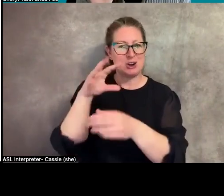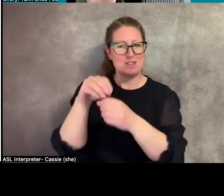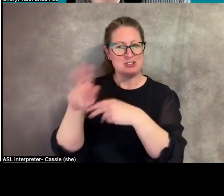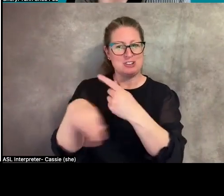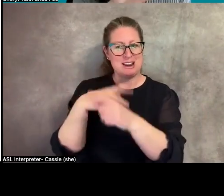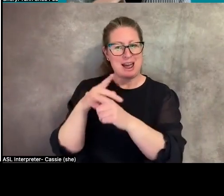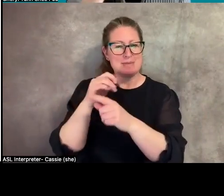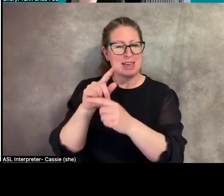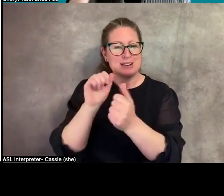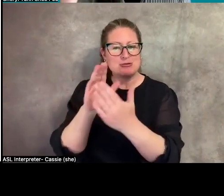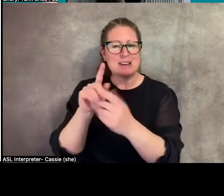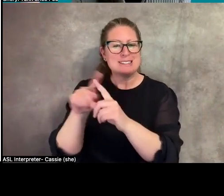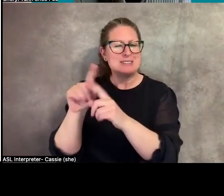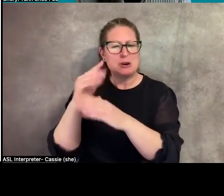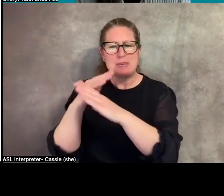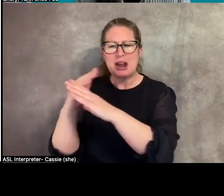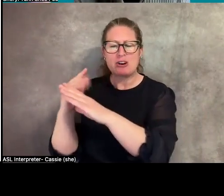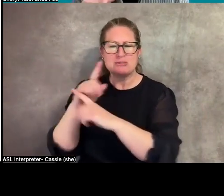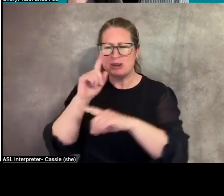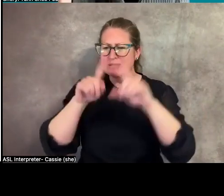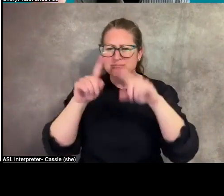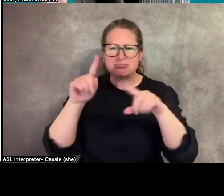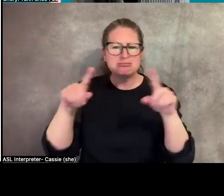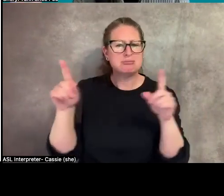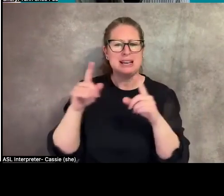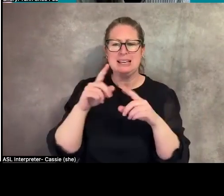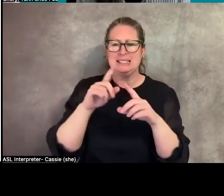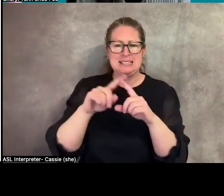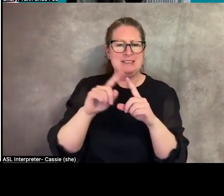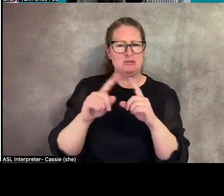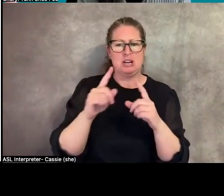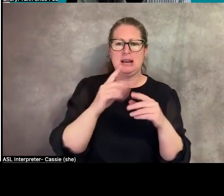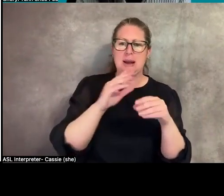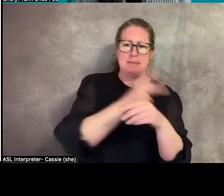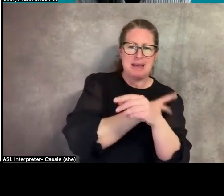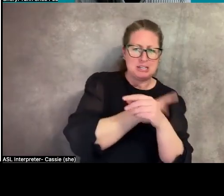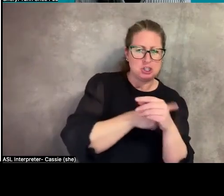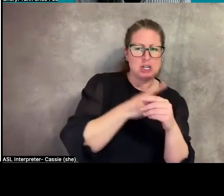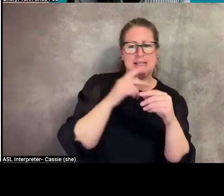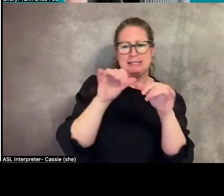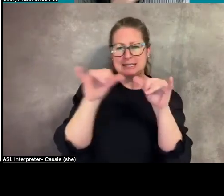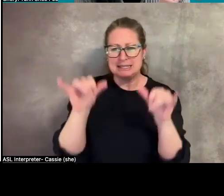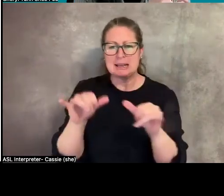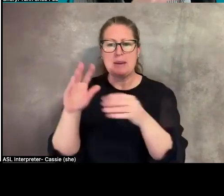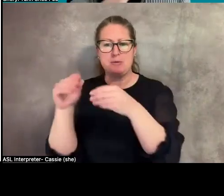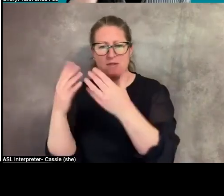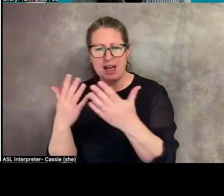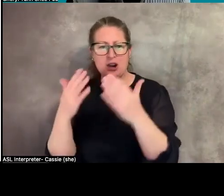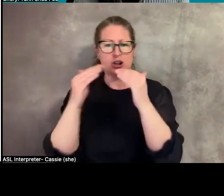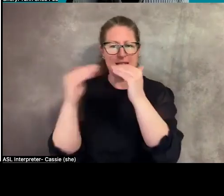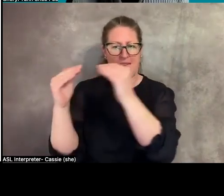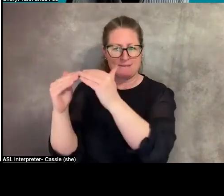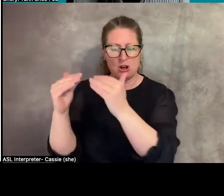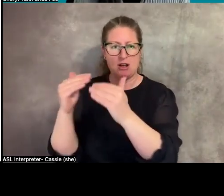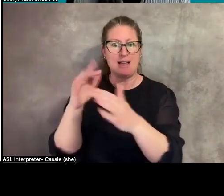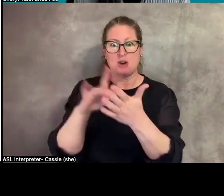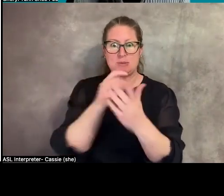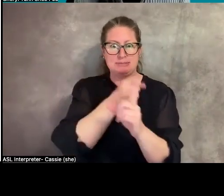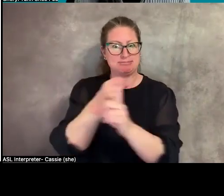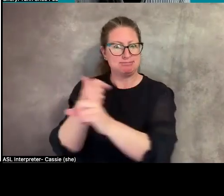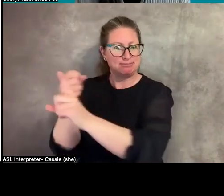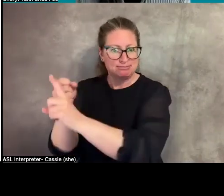addressed barriers across all the 3 patient, provider, and system levels, and also use the broadest range